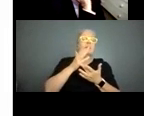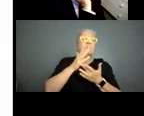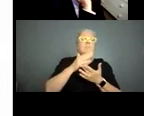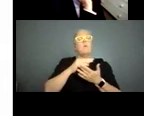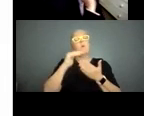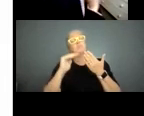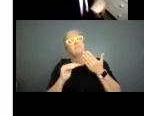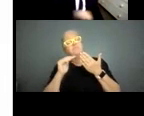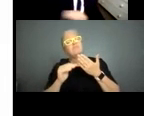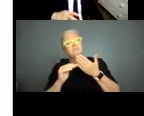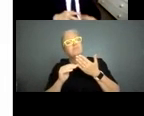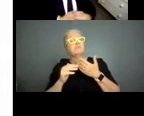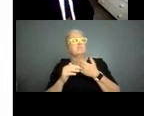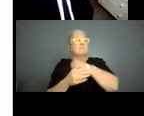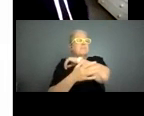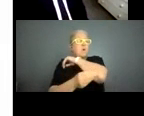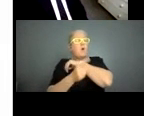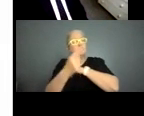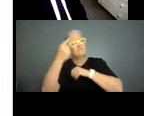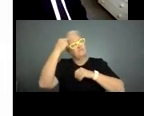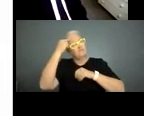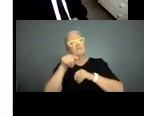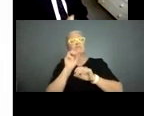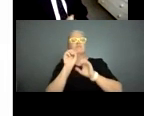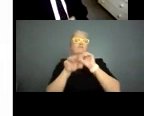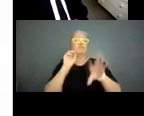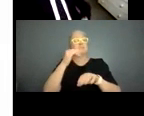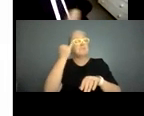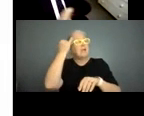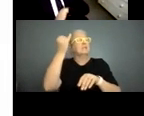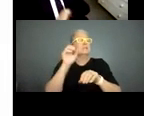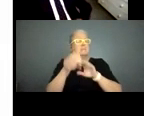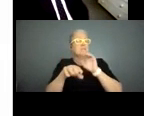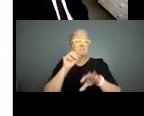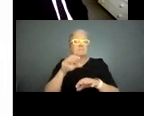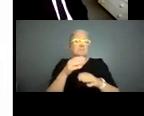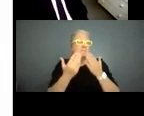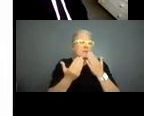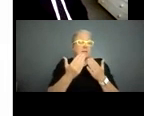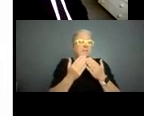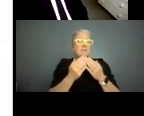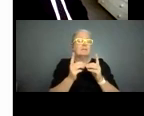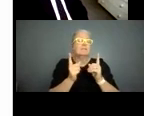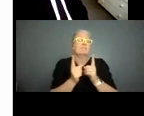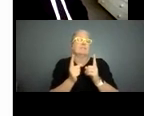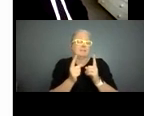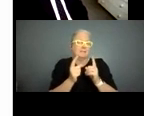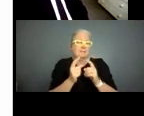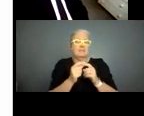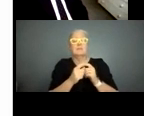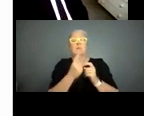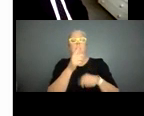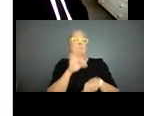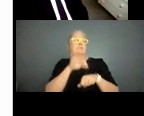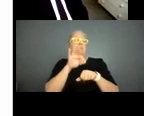So if you can put some ideas down, we've just got enough for a short round on that in about a minute,